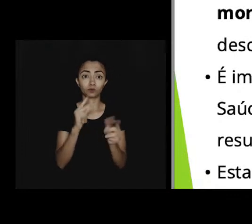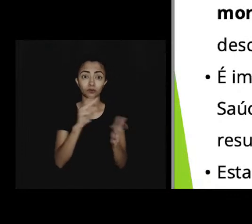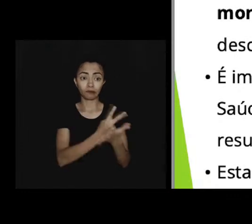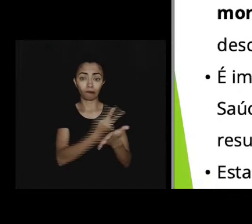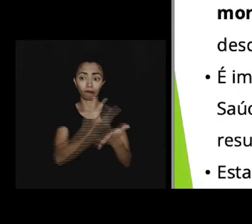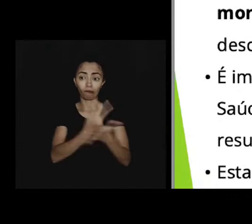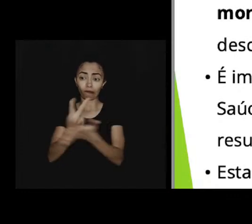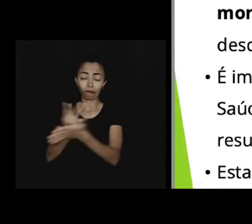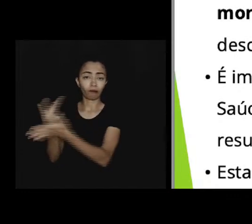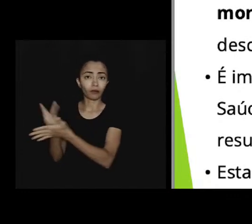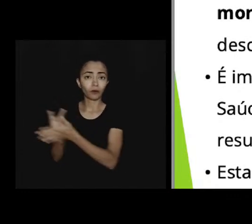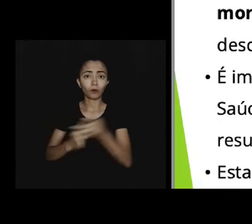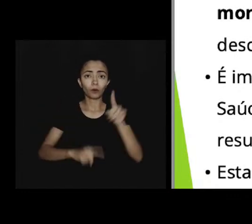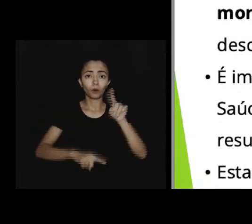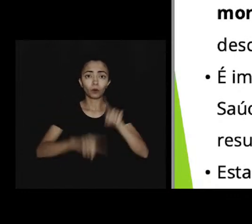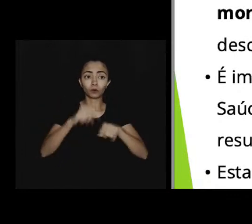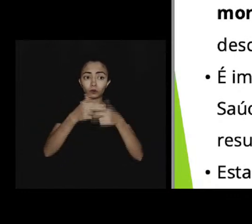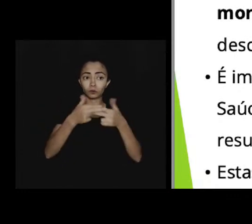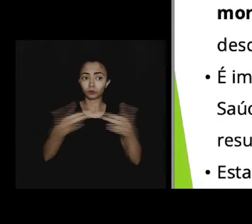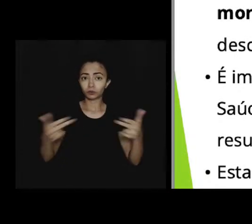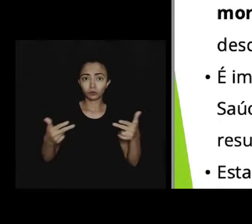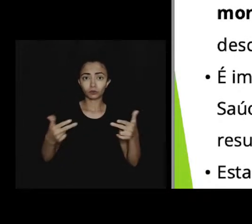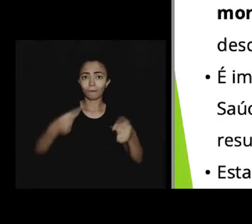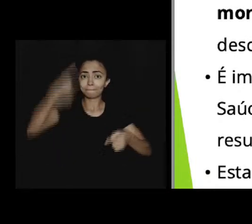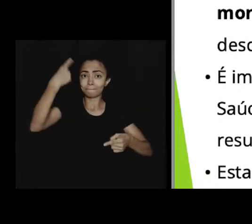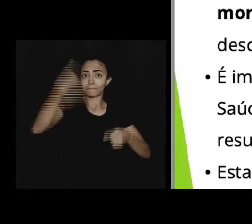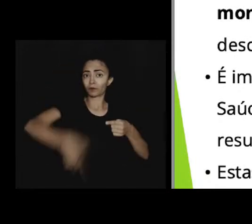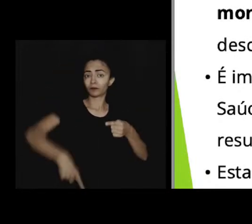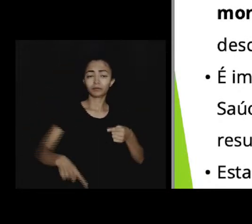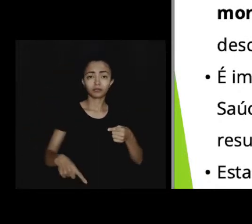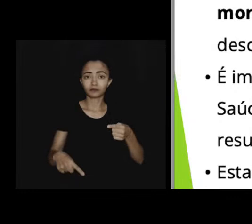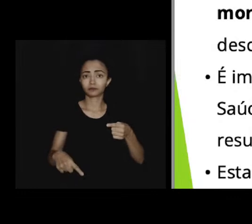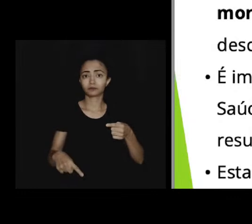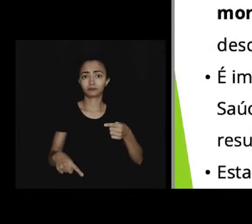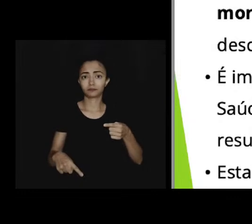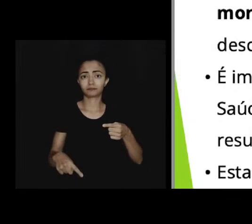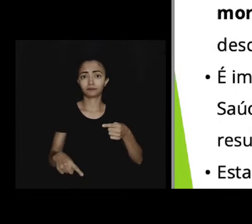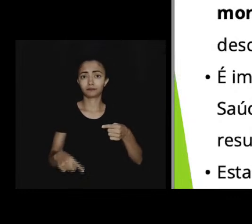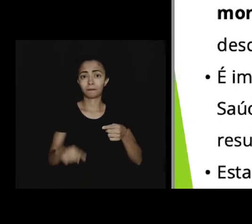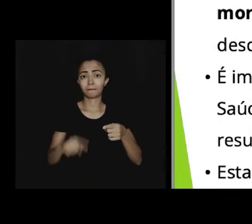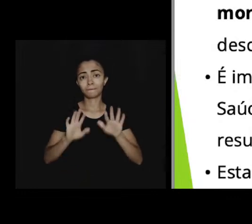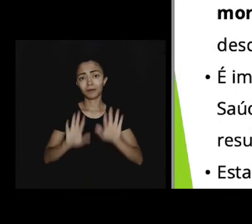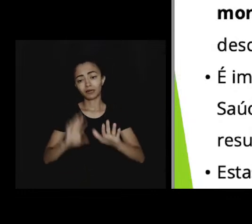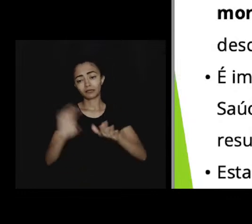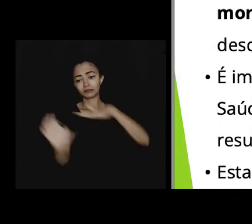recurring infractions for products that were absolutely